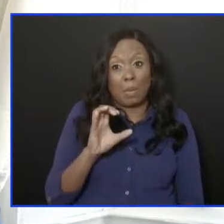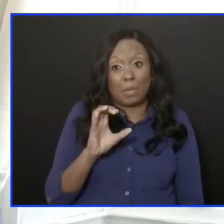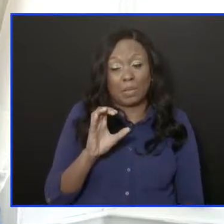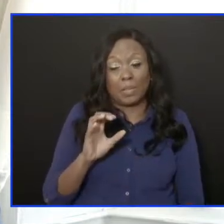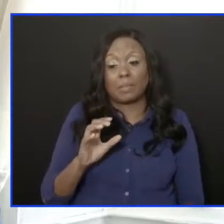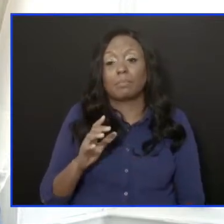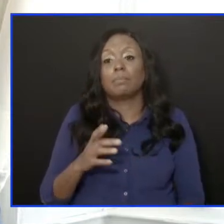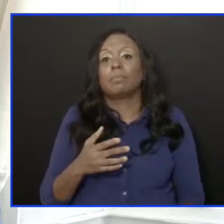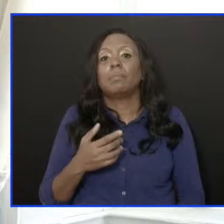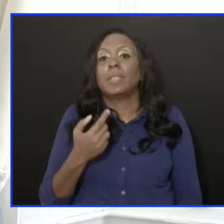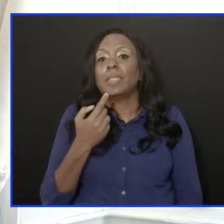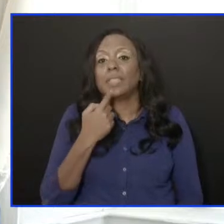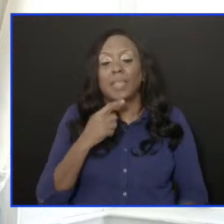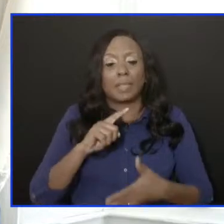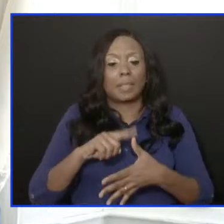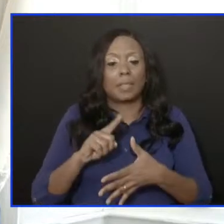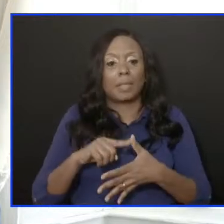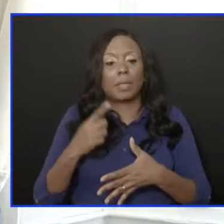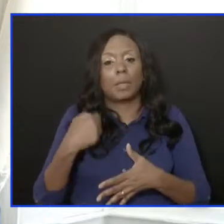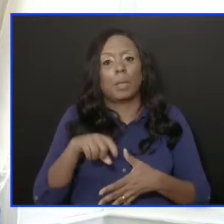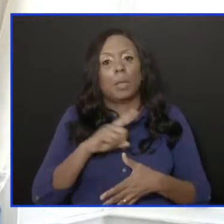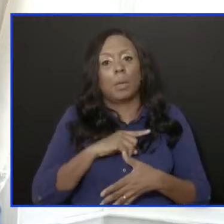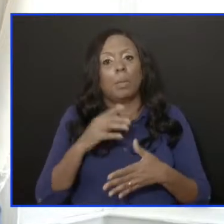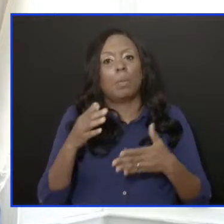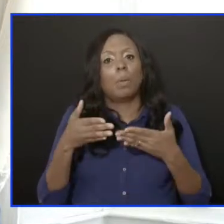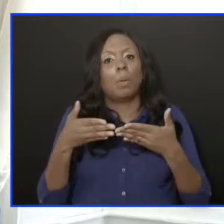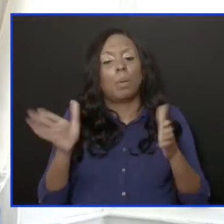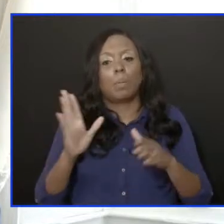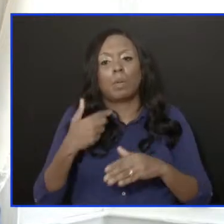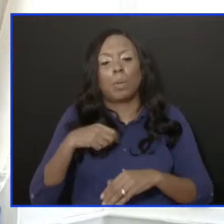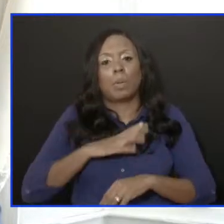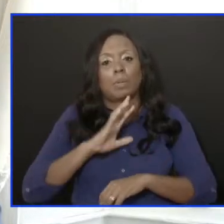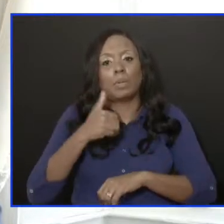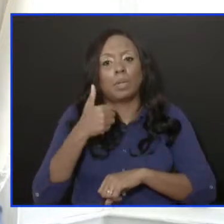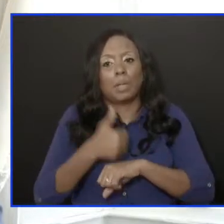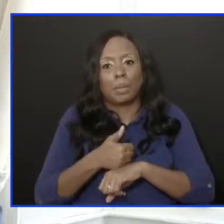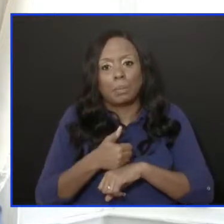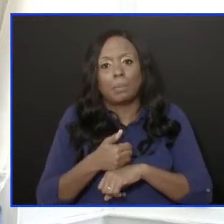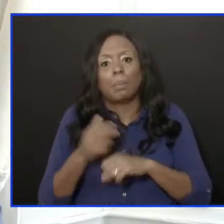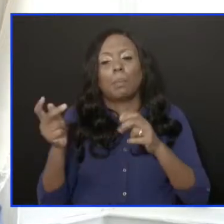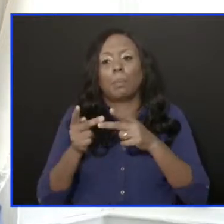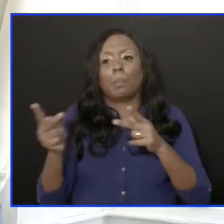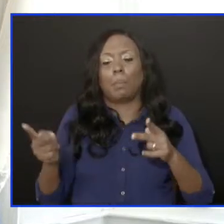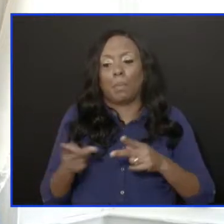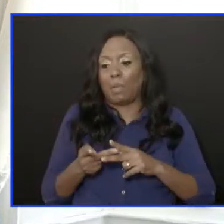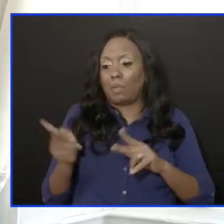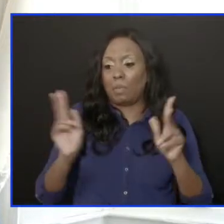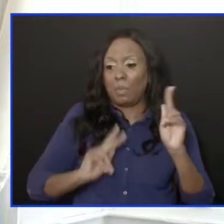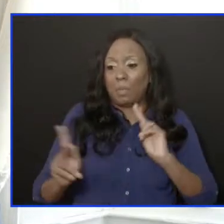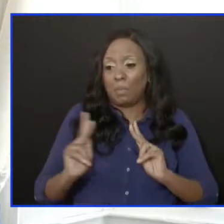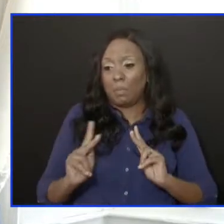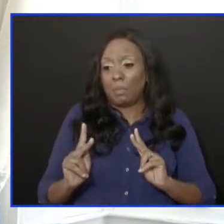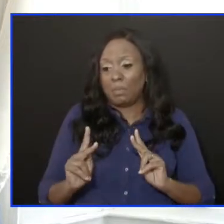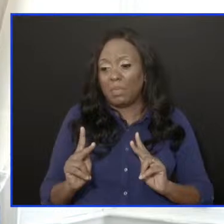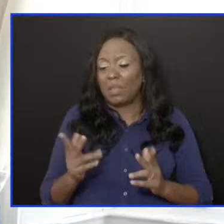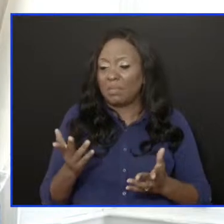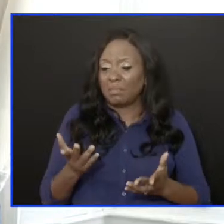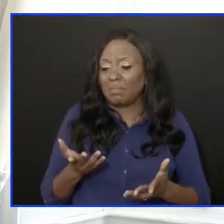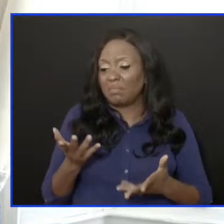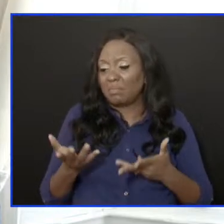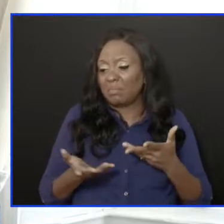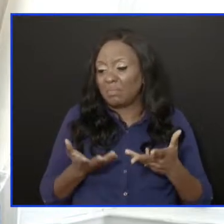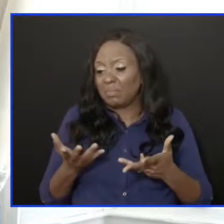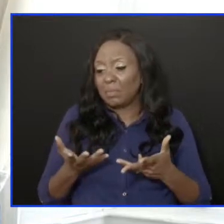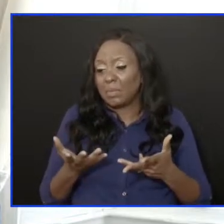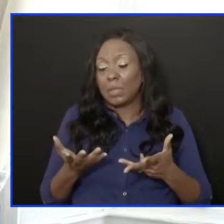the isolation facility, which was once called tertiary isolation. You might well remember that. This is a place where we will have people who are relatively well.